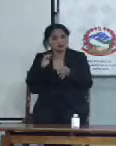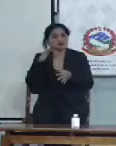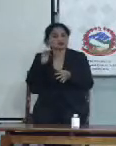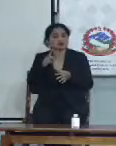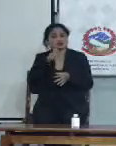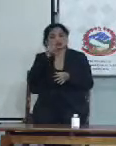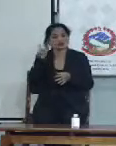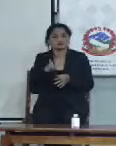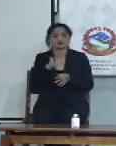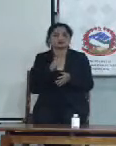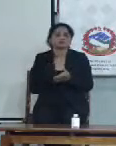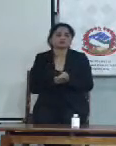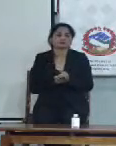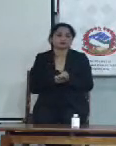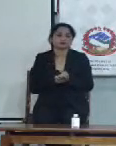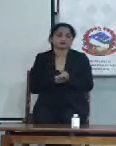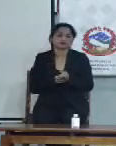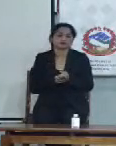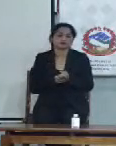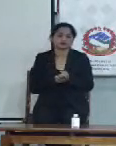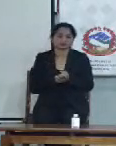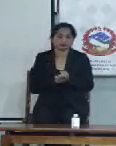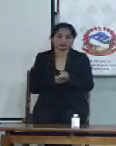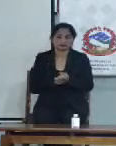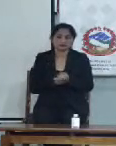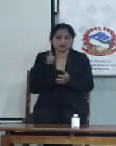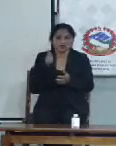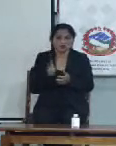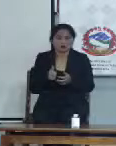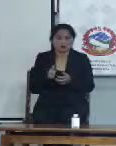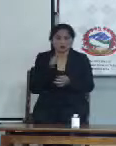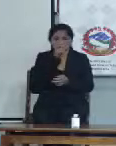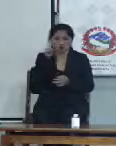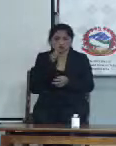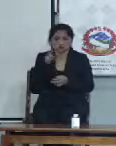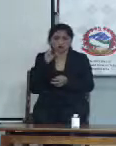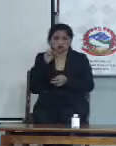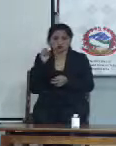We have one question from Zoom, that is from